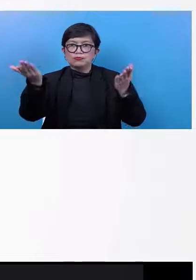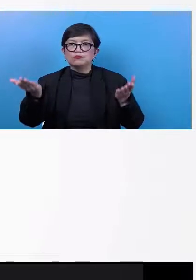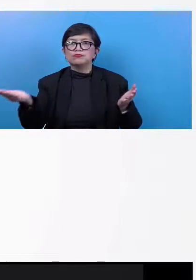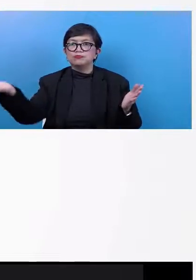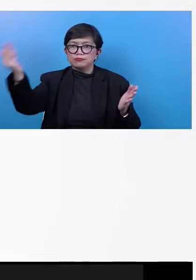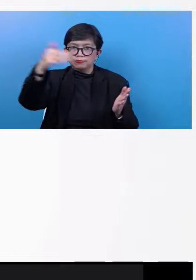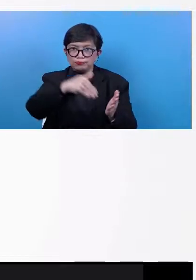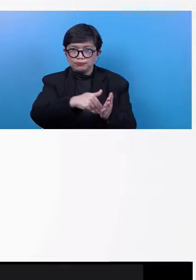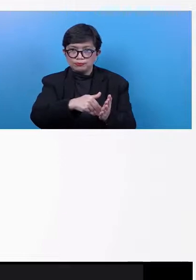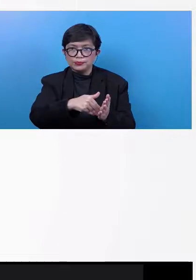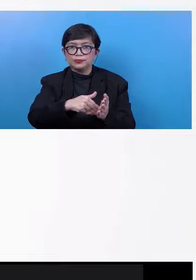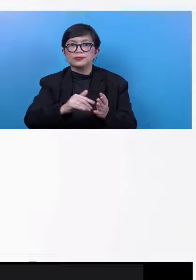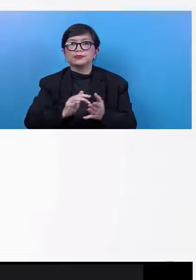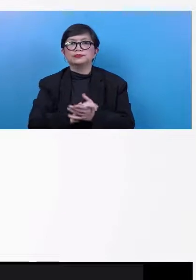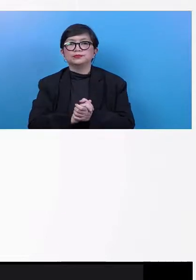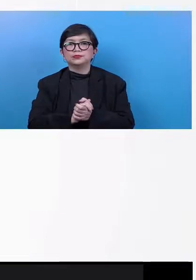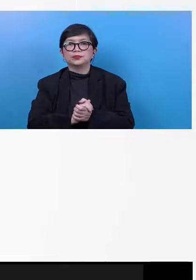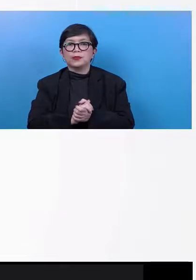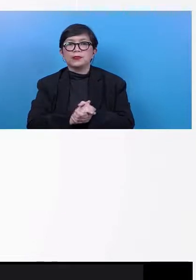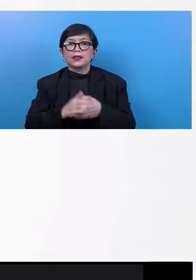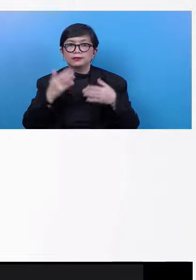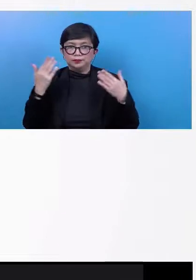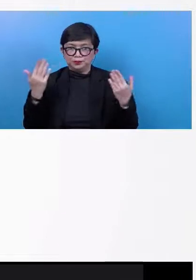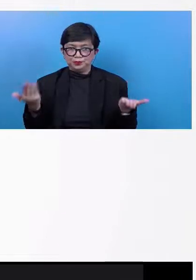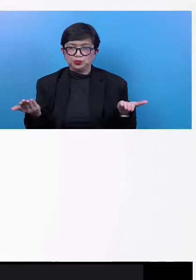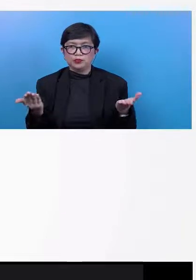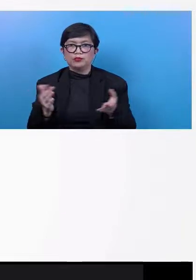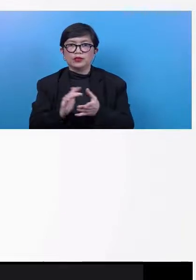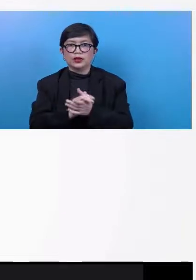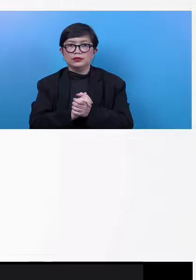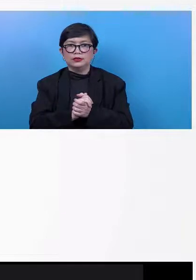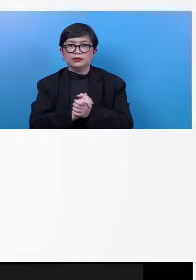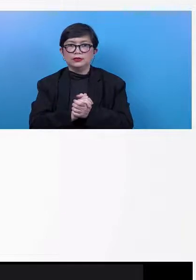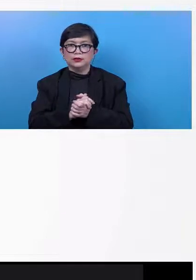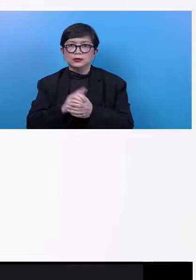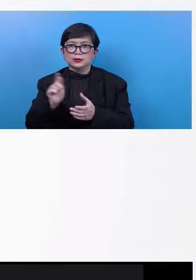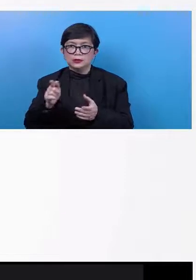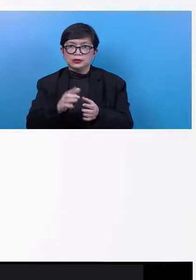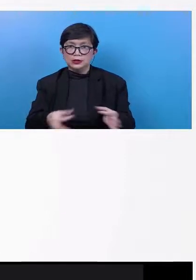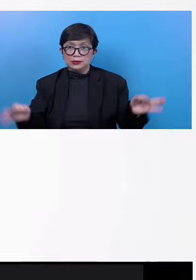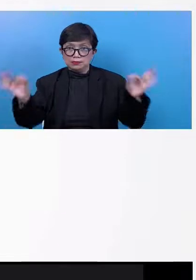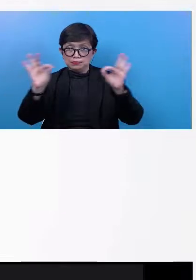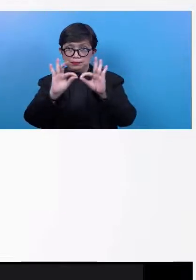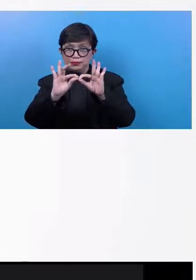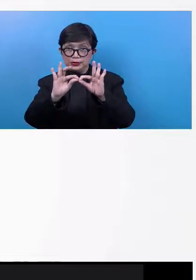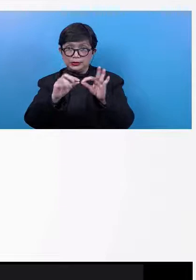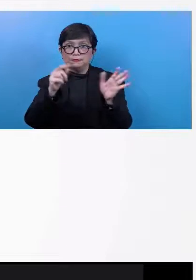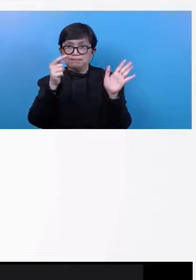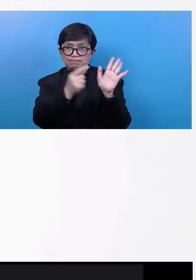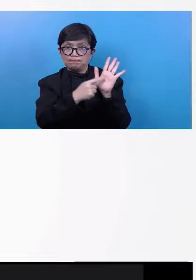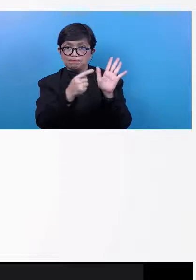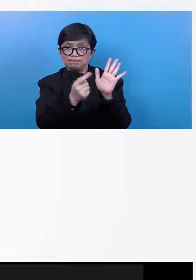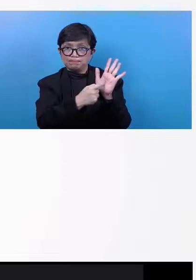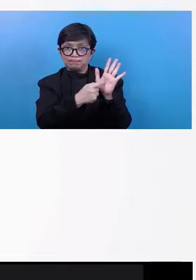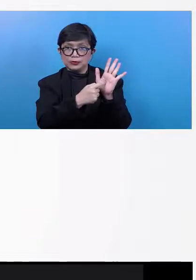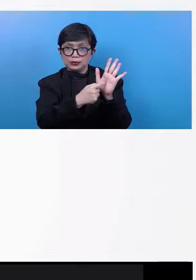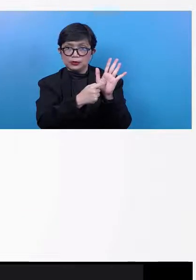bouncing back. So I will highlight the key points in the principles for resilient infrastructure on